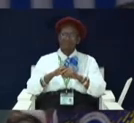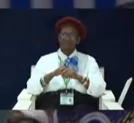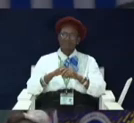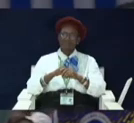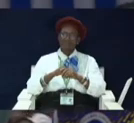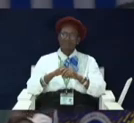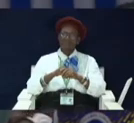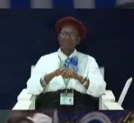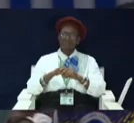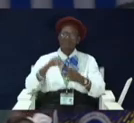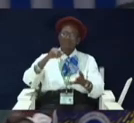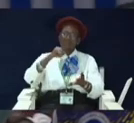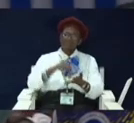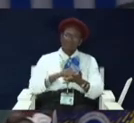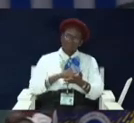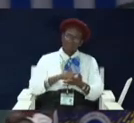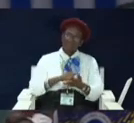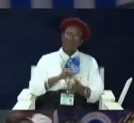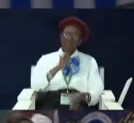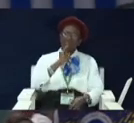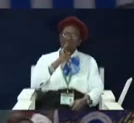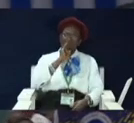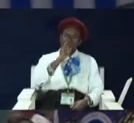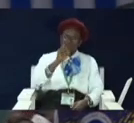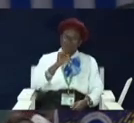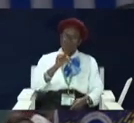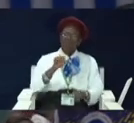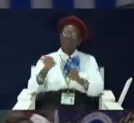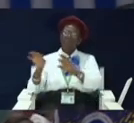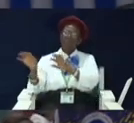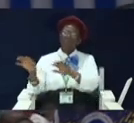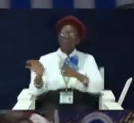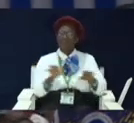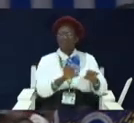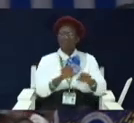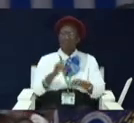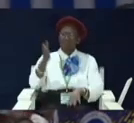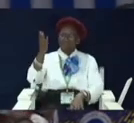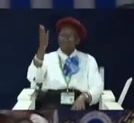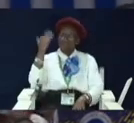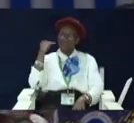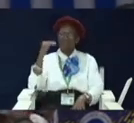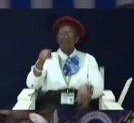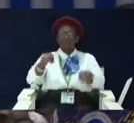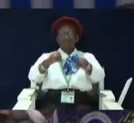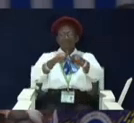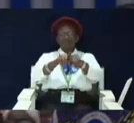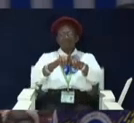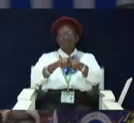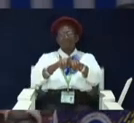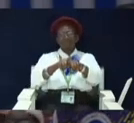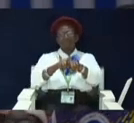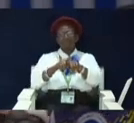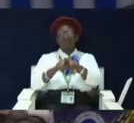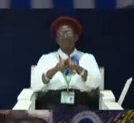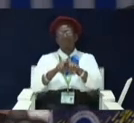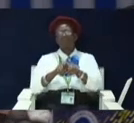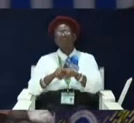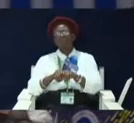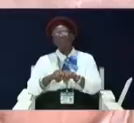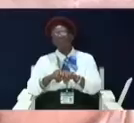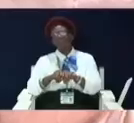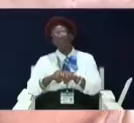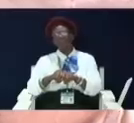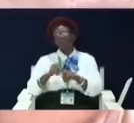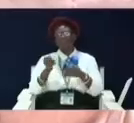it is done. Ase gun na niyan. So over to you, brethren.